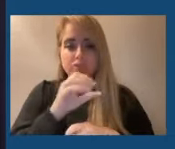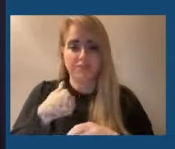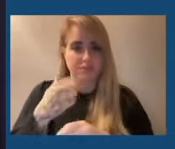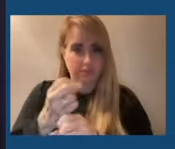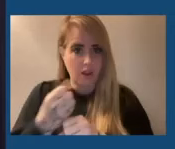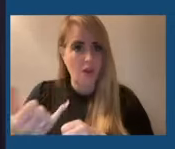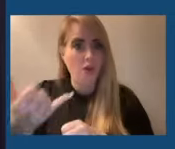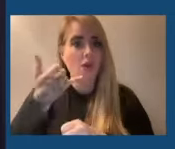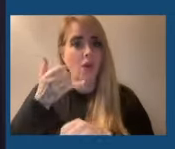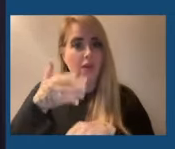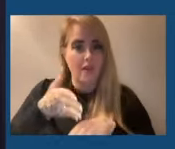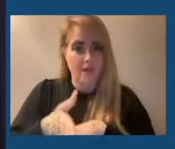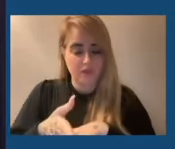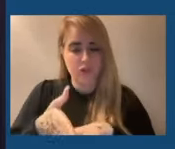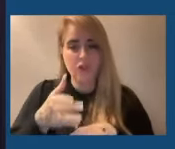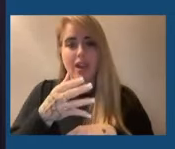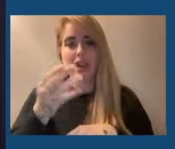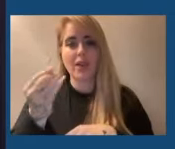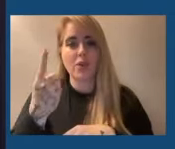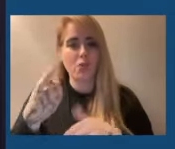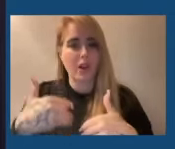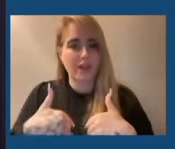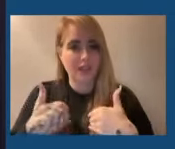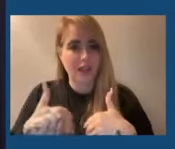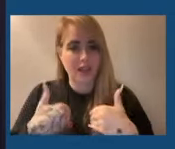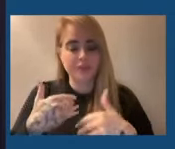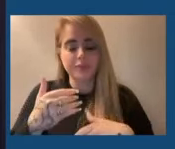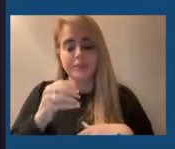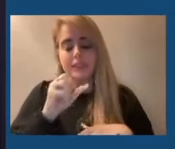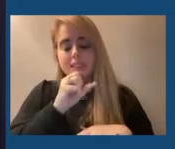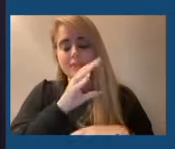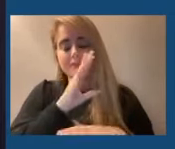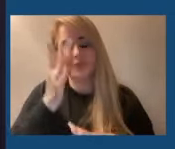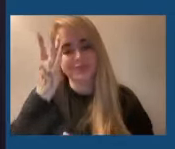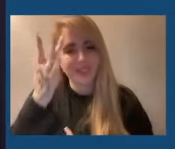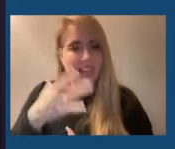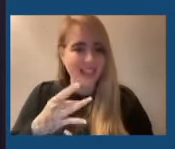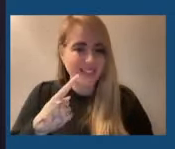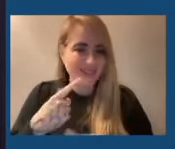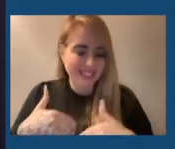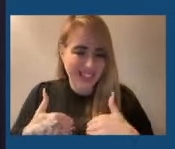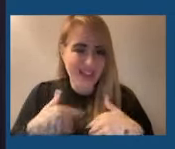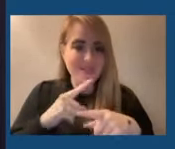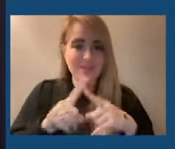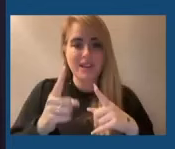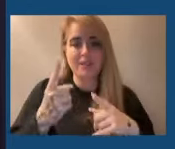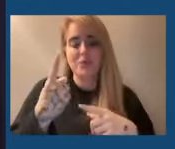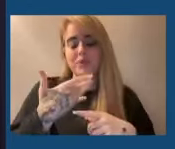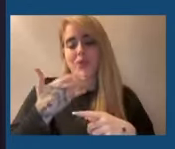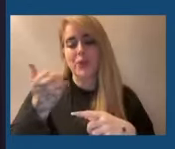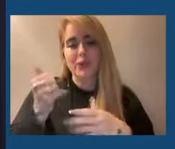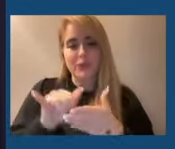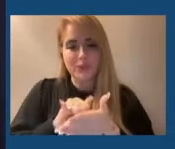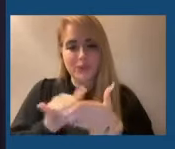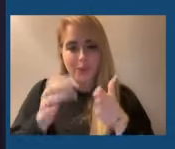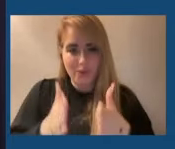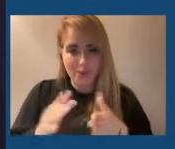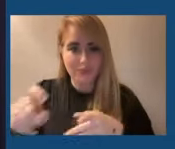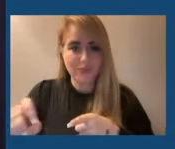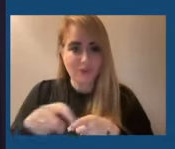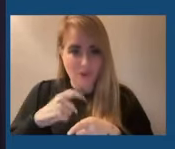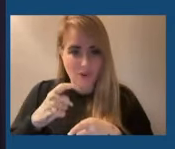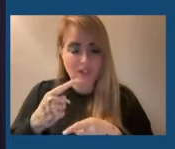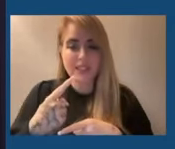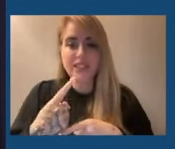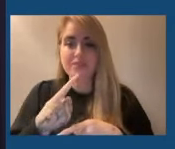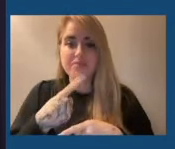after the mailer dropped, and a young senior, I like to call them young or older New Yorkers, called me and was